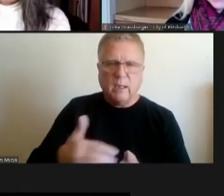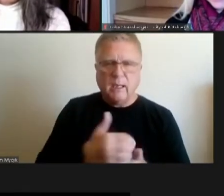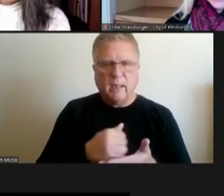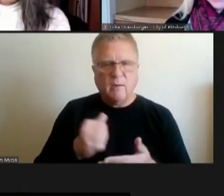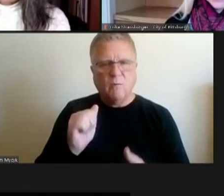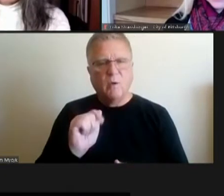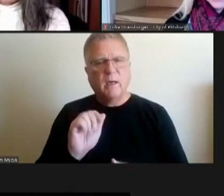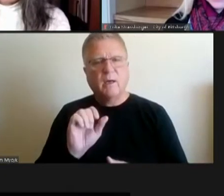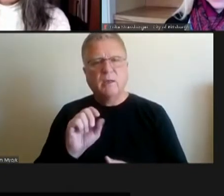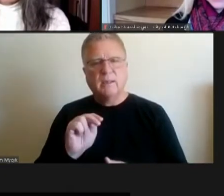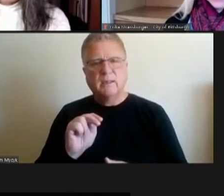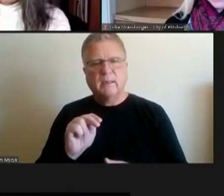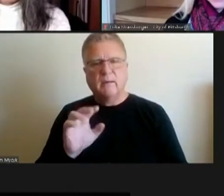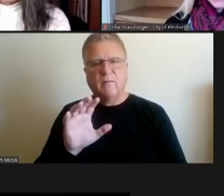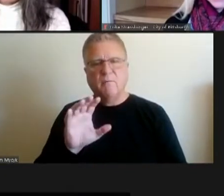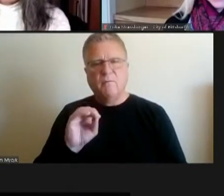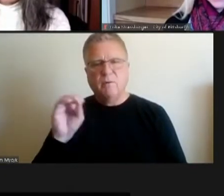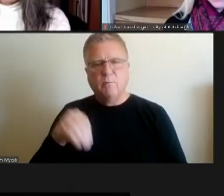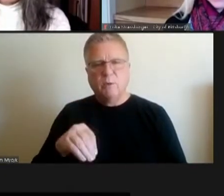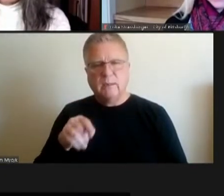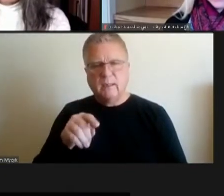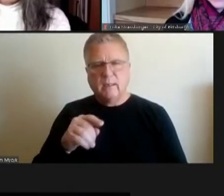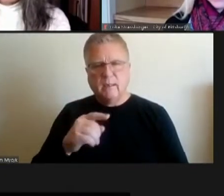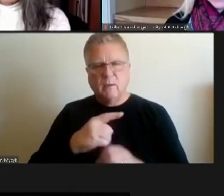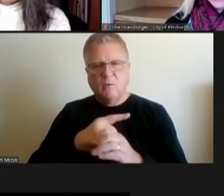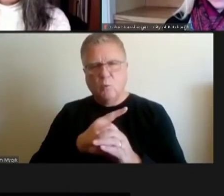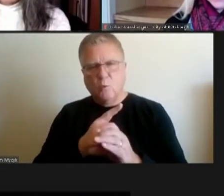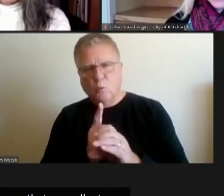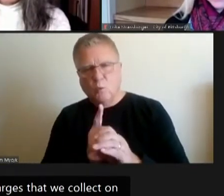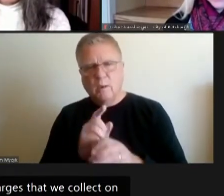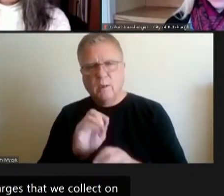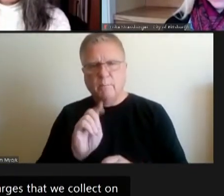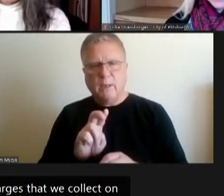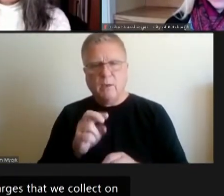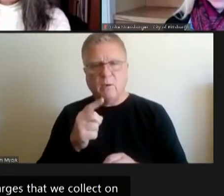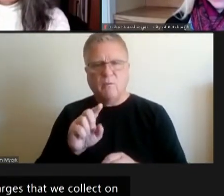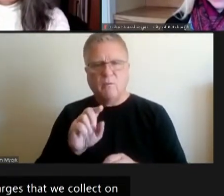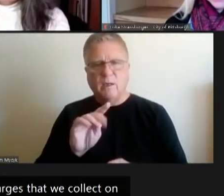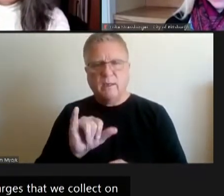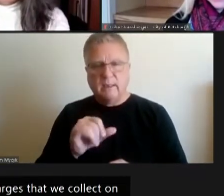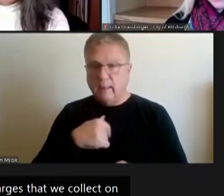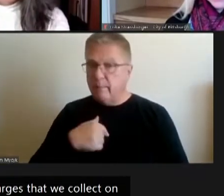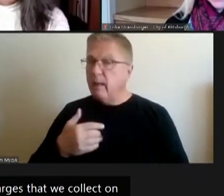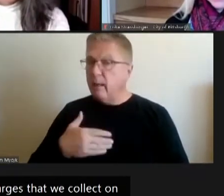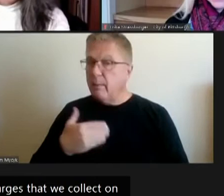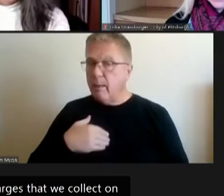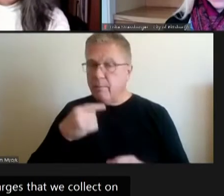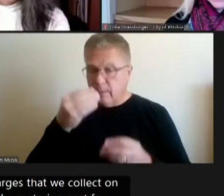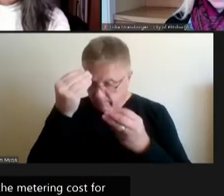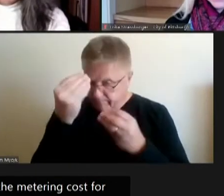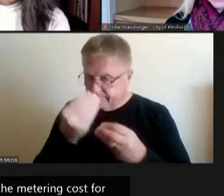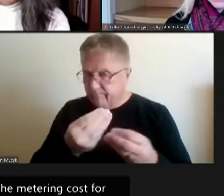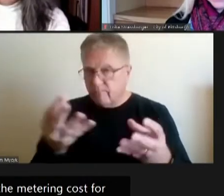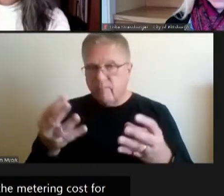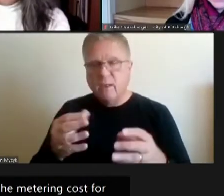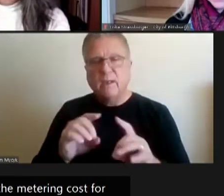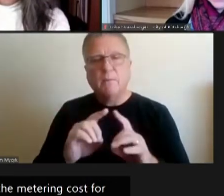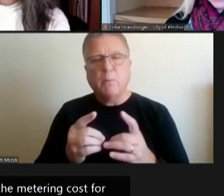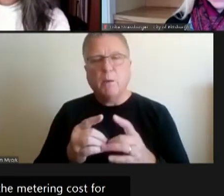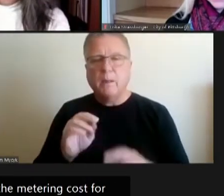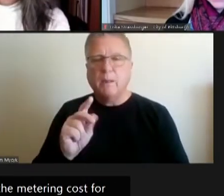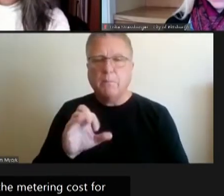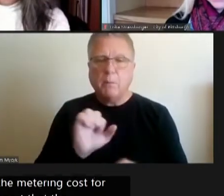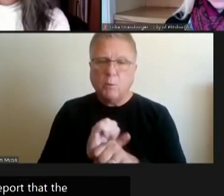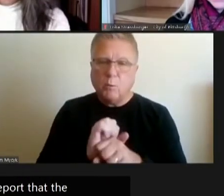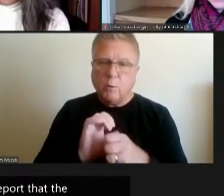ALCOSAN, 50% of the metering costs for city facilities, and I'm happy to report that the Department of Public Works has worked very well with